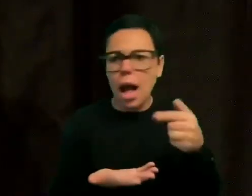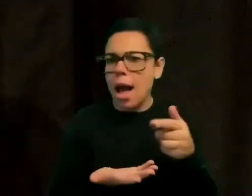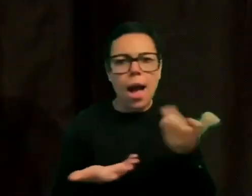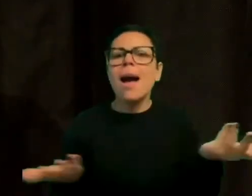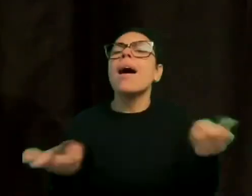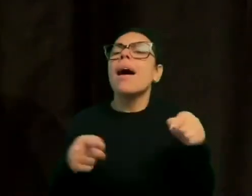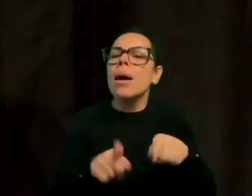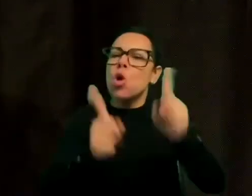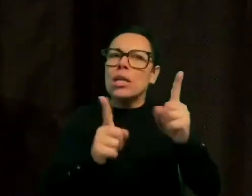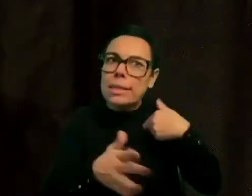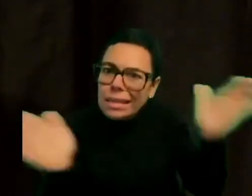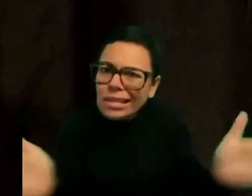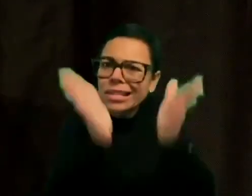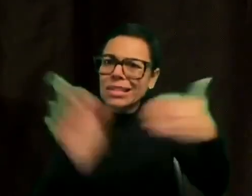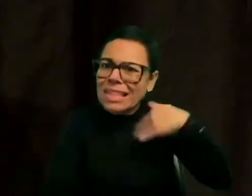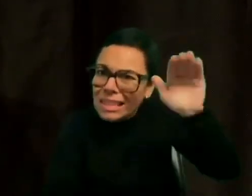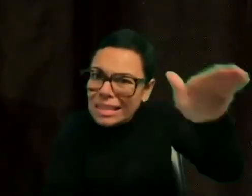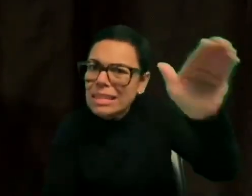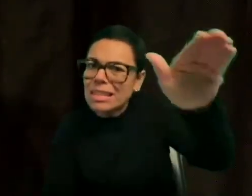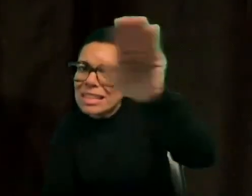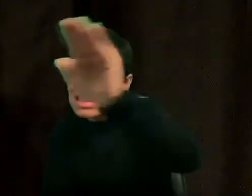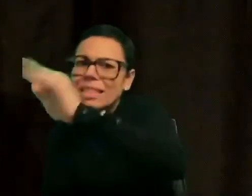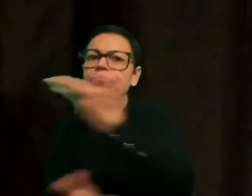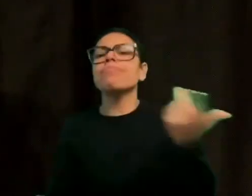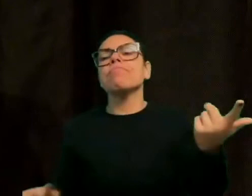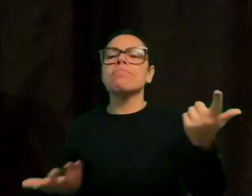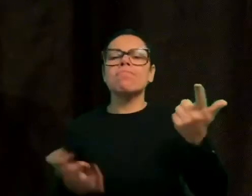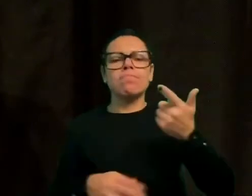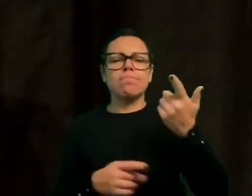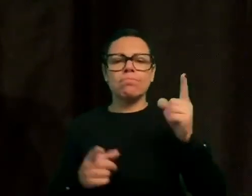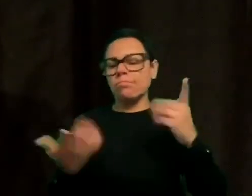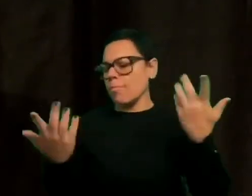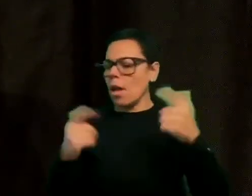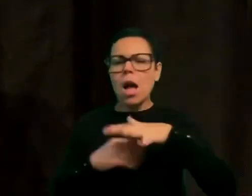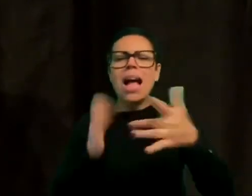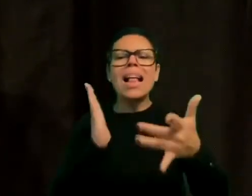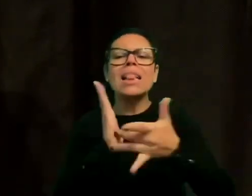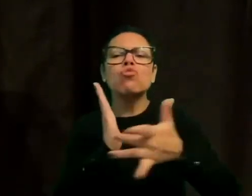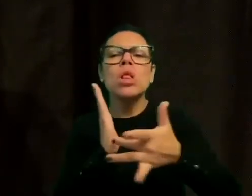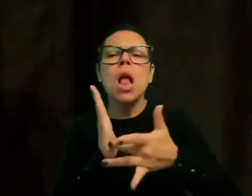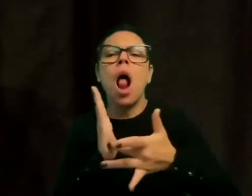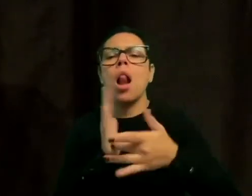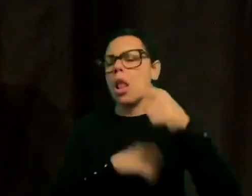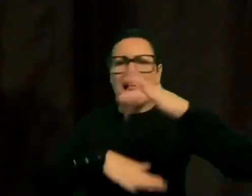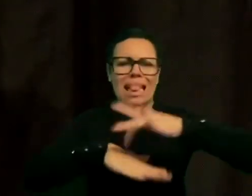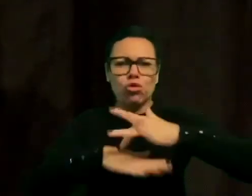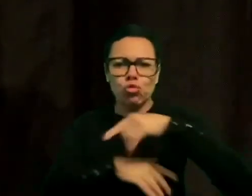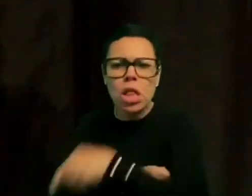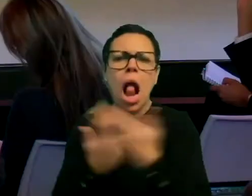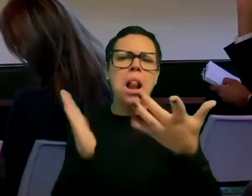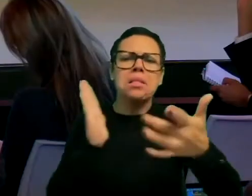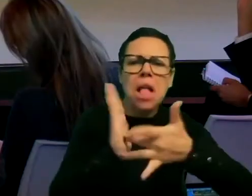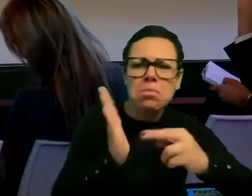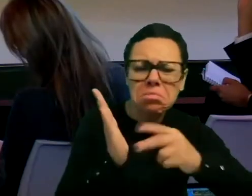issue in the digital sector, because more people would go into that sector, especially more women, and it's a win-win situation. So even if they don't have